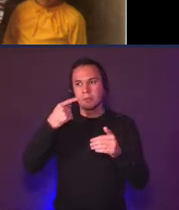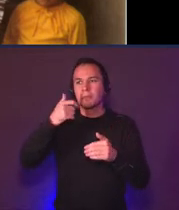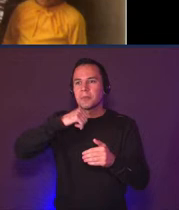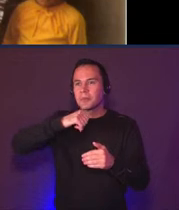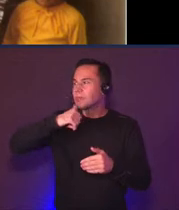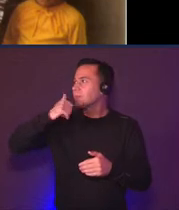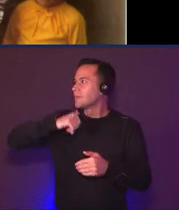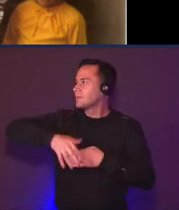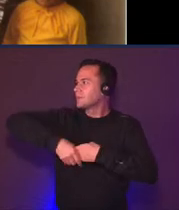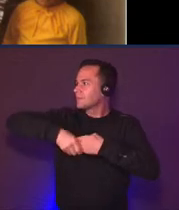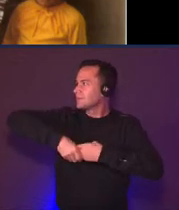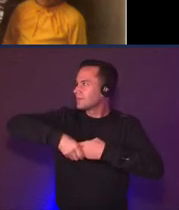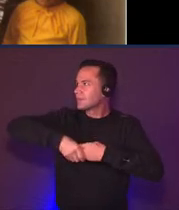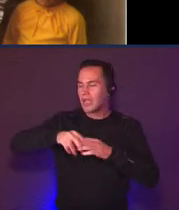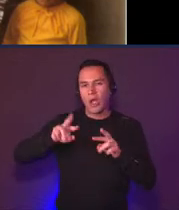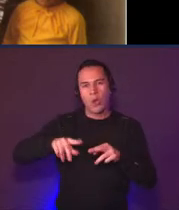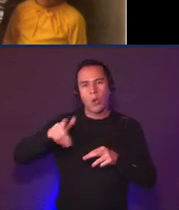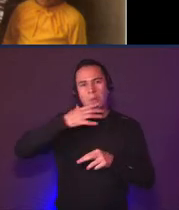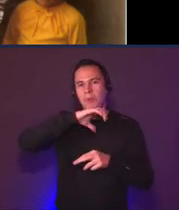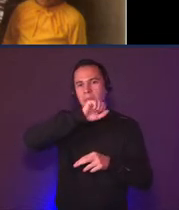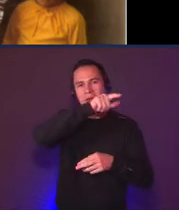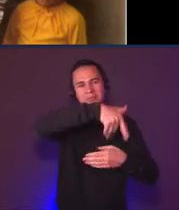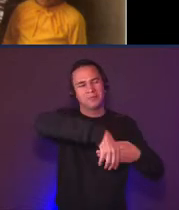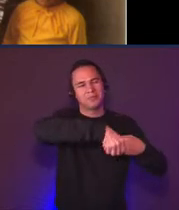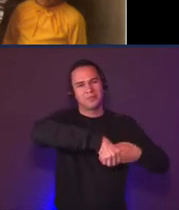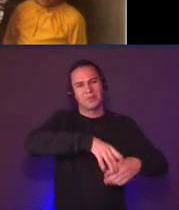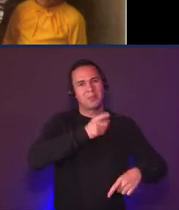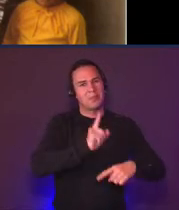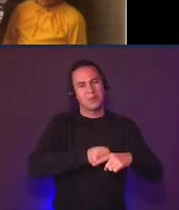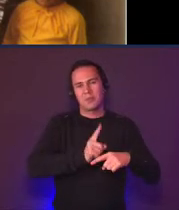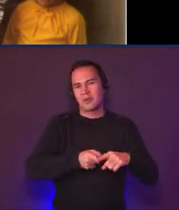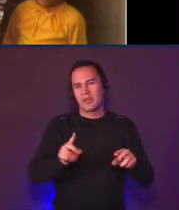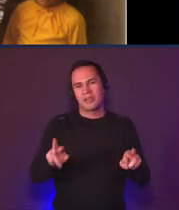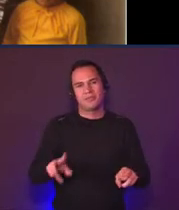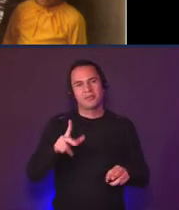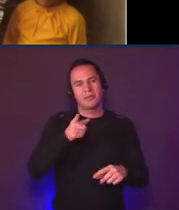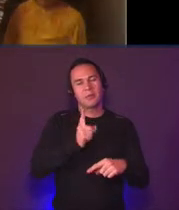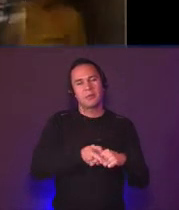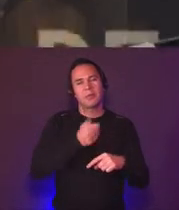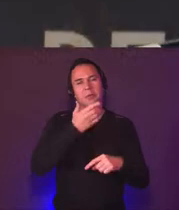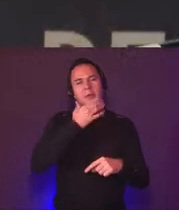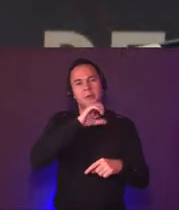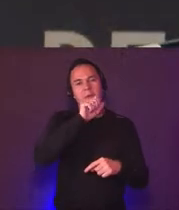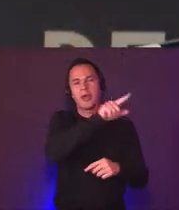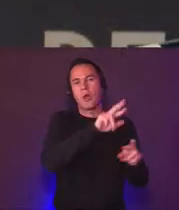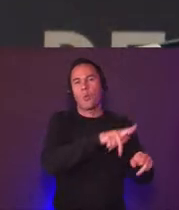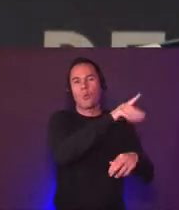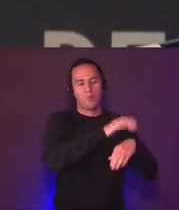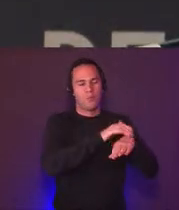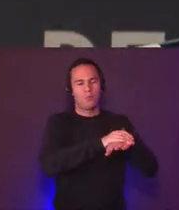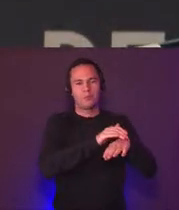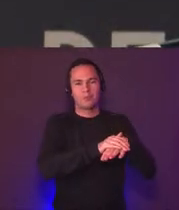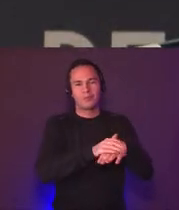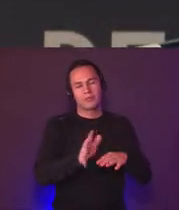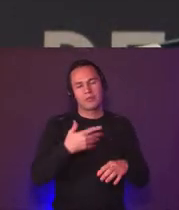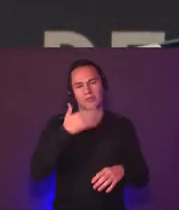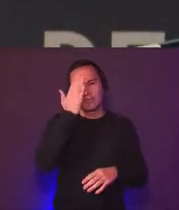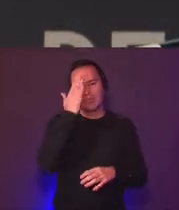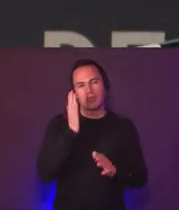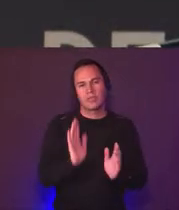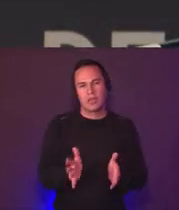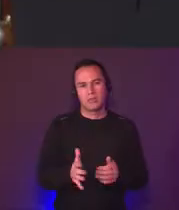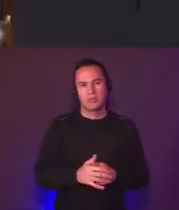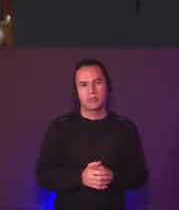because my hands are exact replicas of my dad's. That's good. So now I know how it is like to... 75%